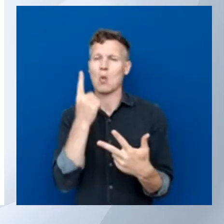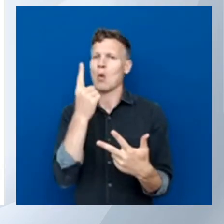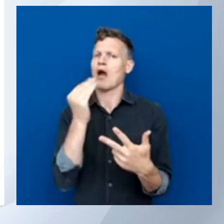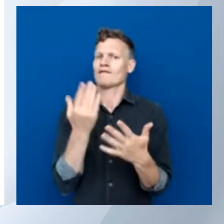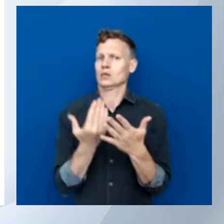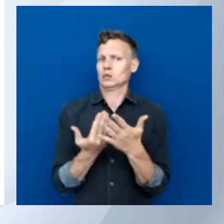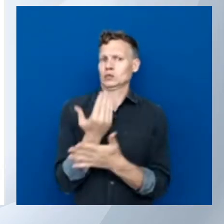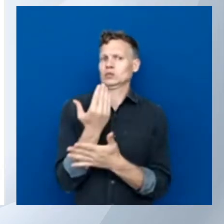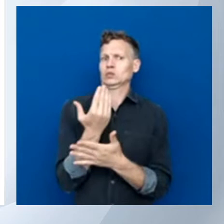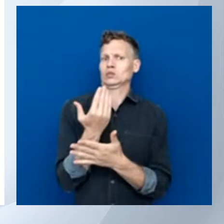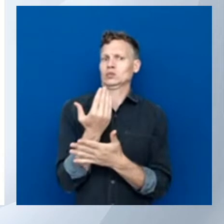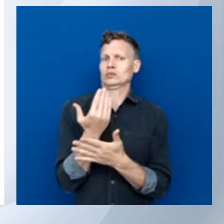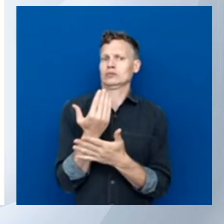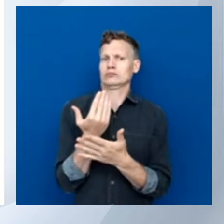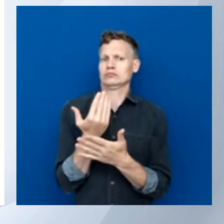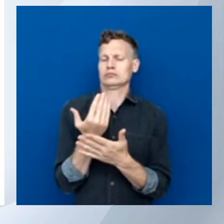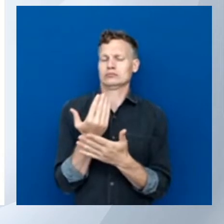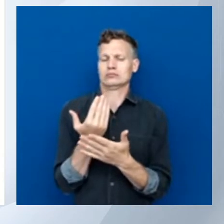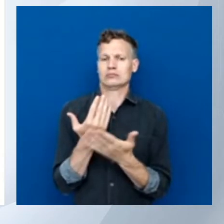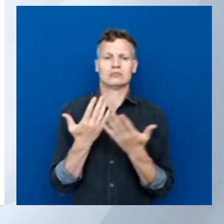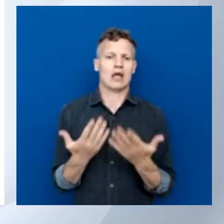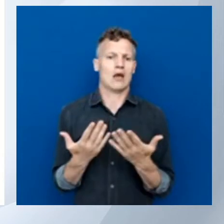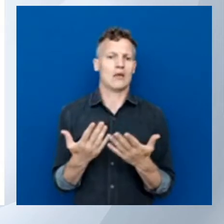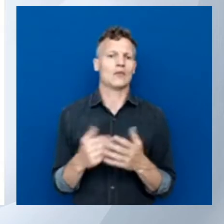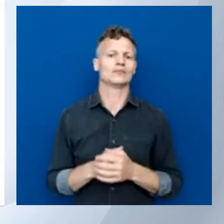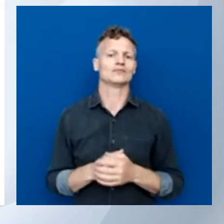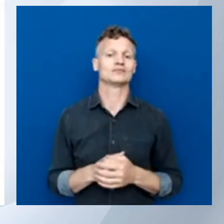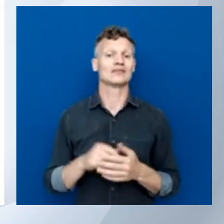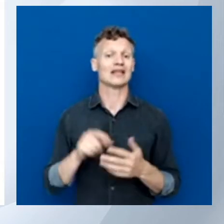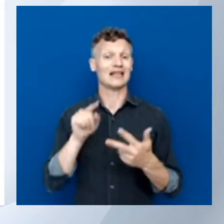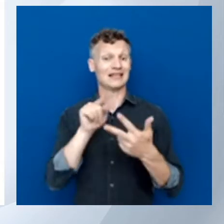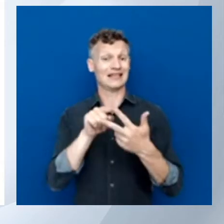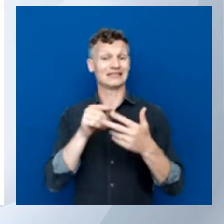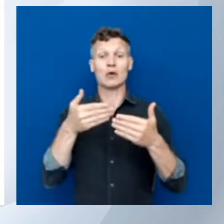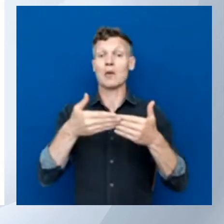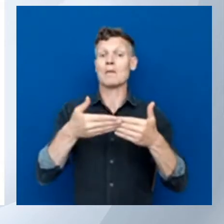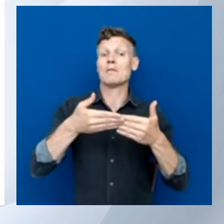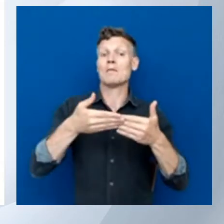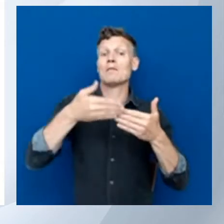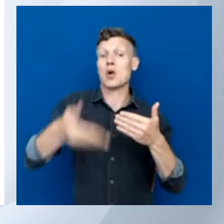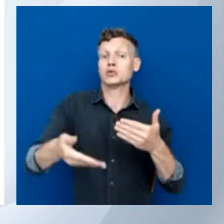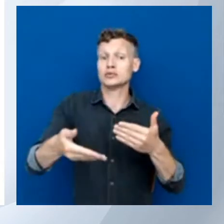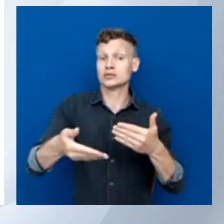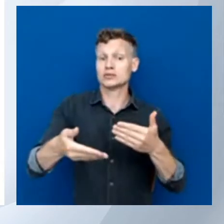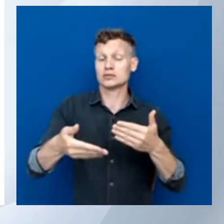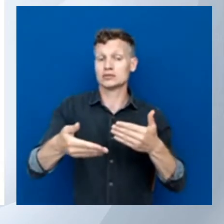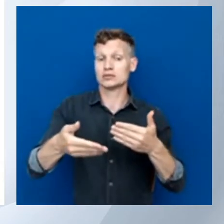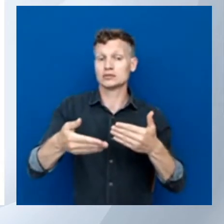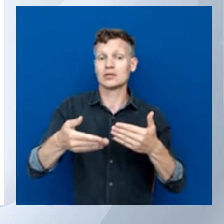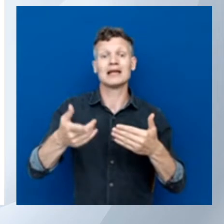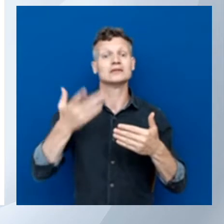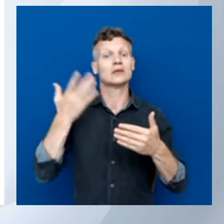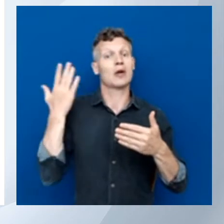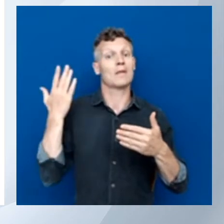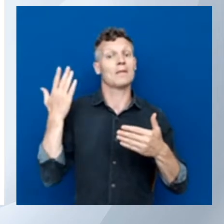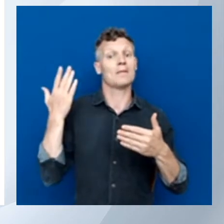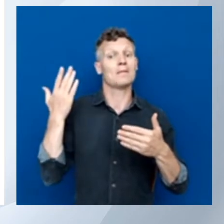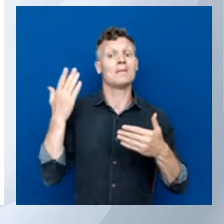interpretability models. This explainer is a post hoc method, meaning it needs a previously trained or